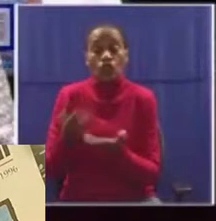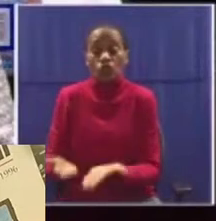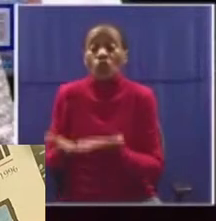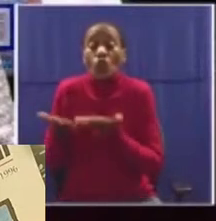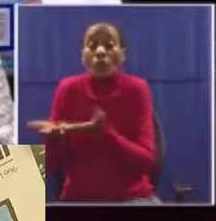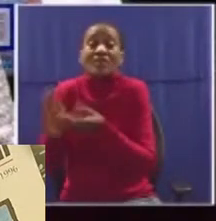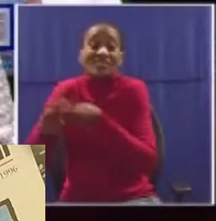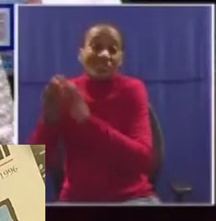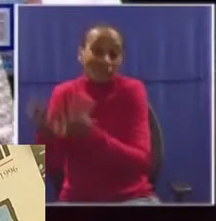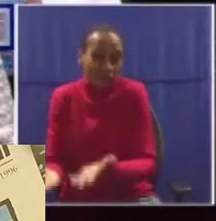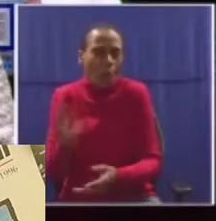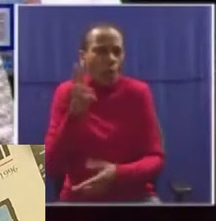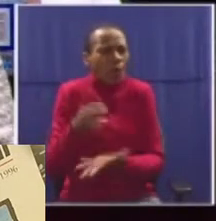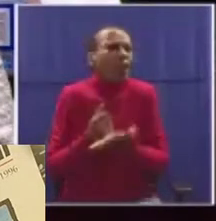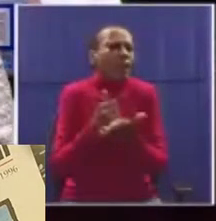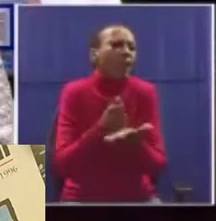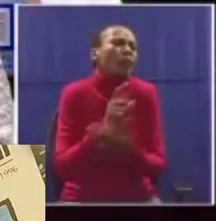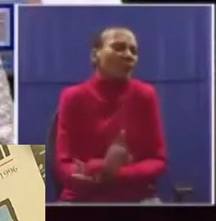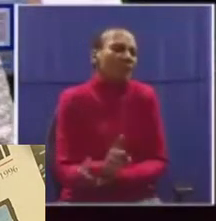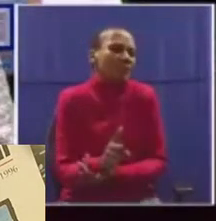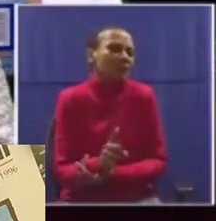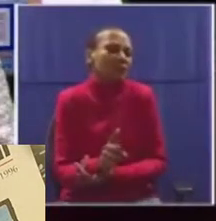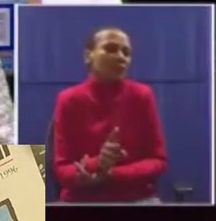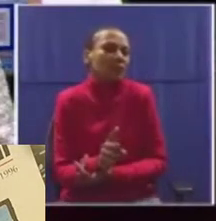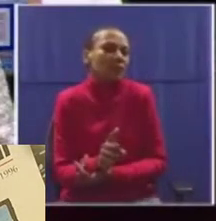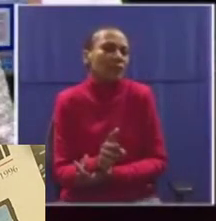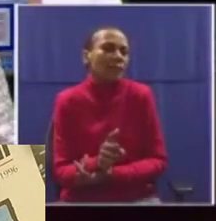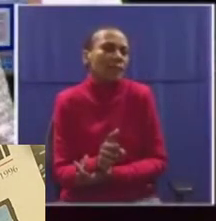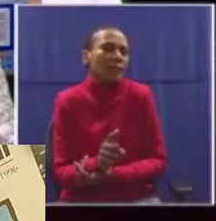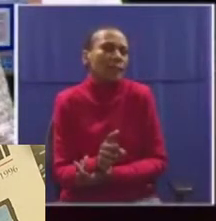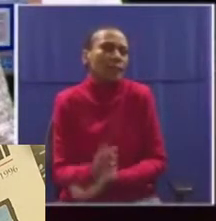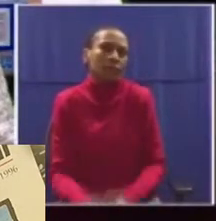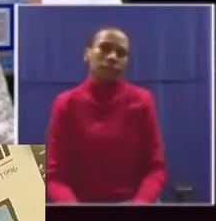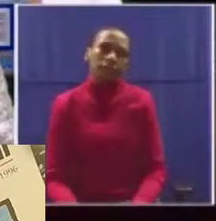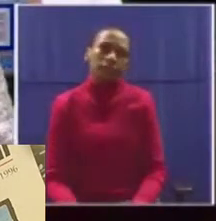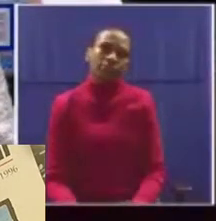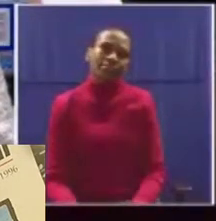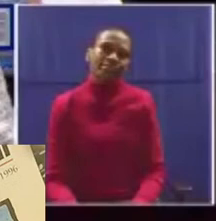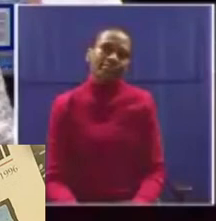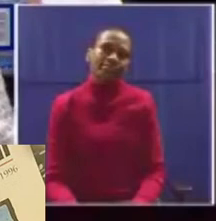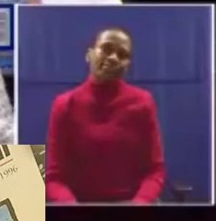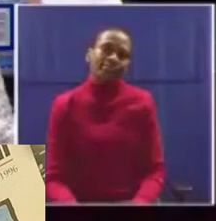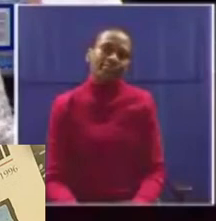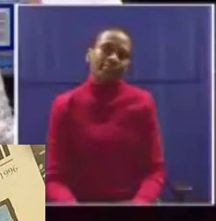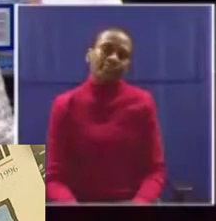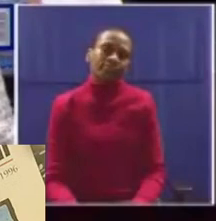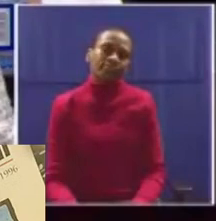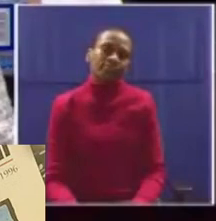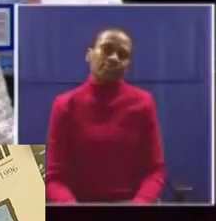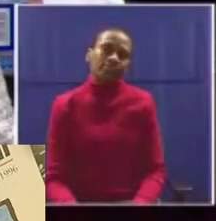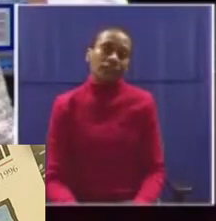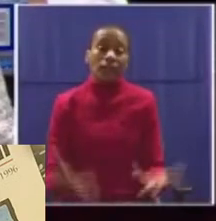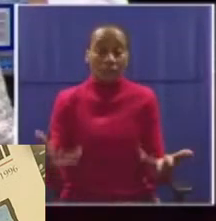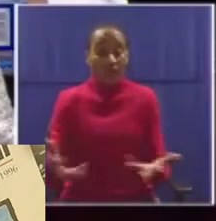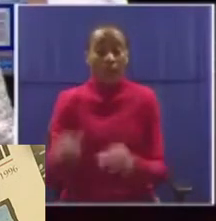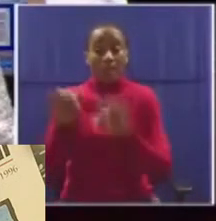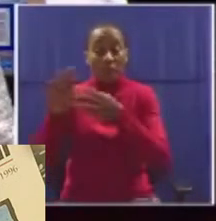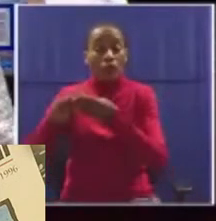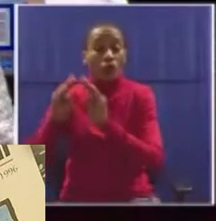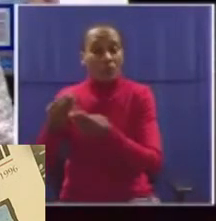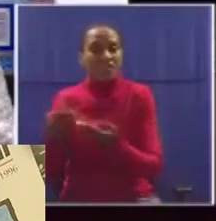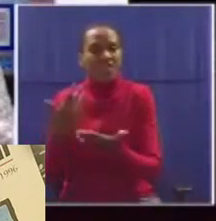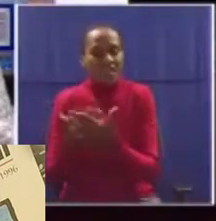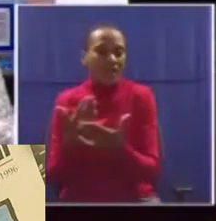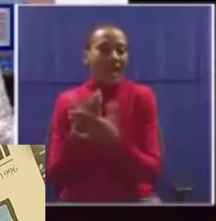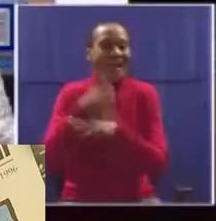assist in addressing the admits an unmatched demand for free legal services for